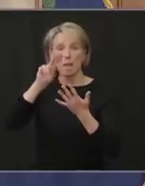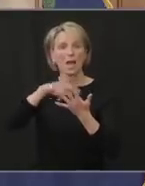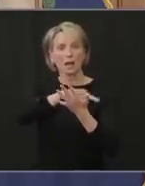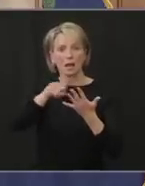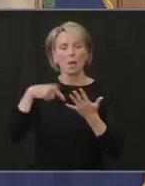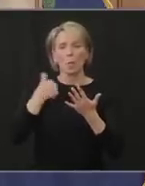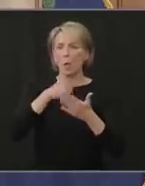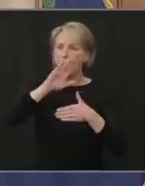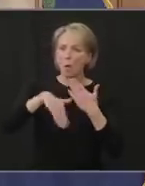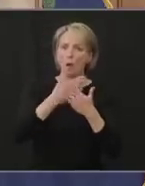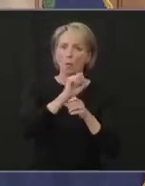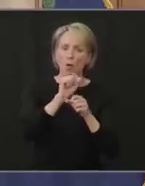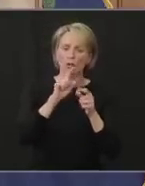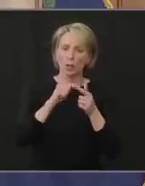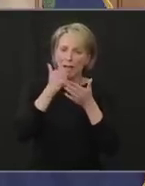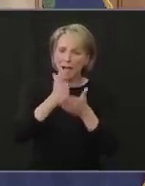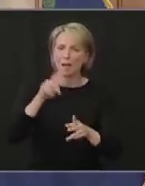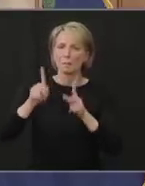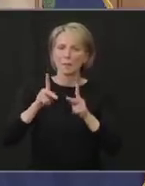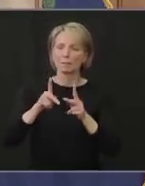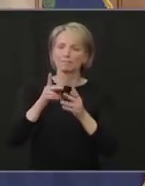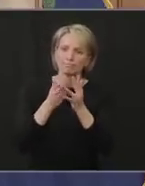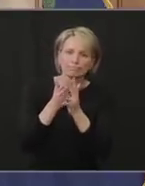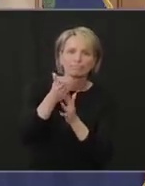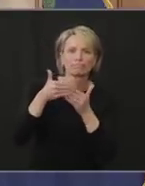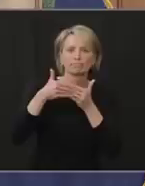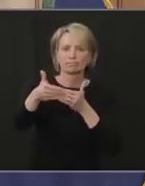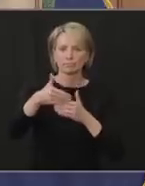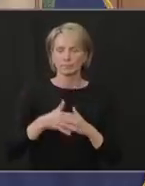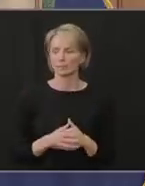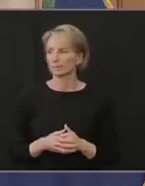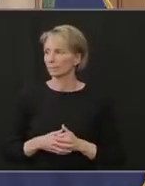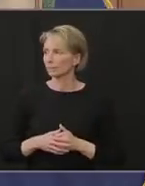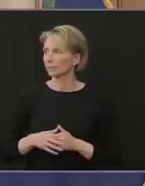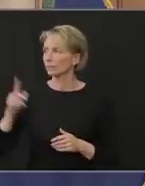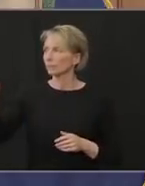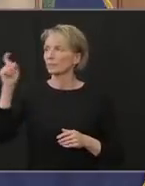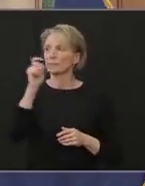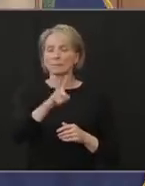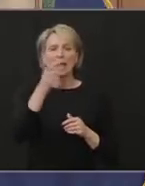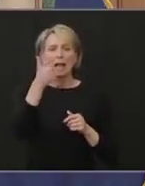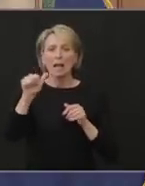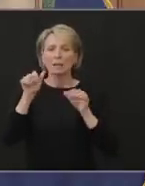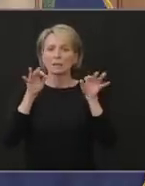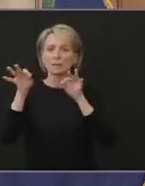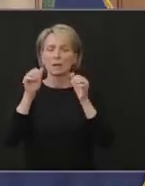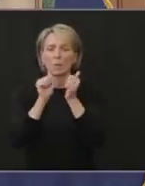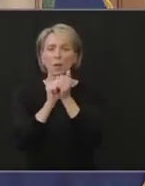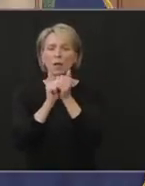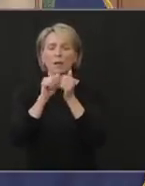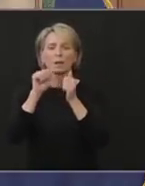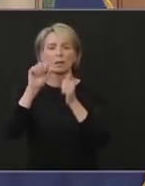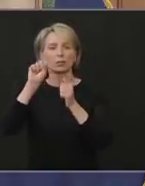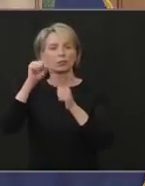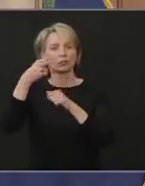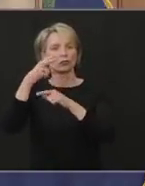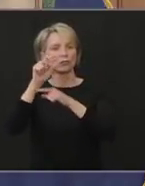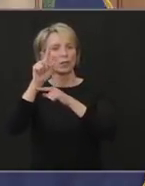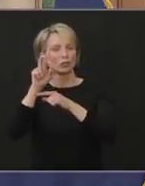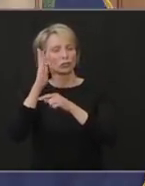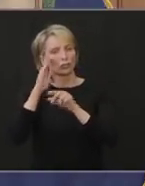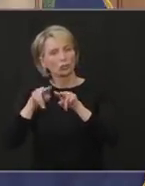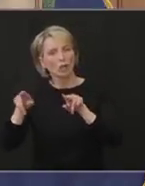easier for people to get through the next, how long it is. Governor, any thought about the homeless shelters? I don't know that we've seen a lot of cases,